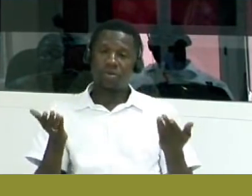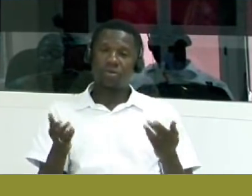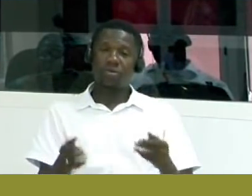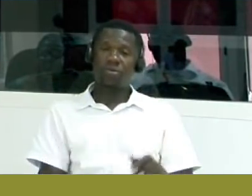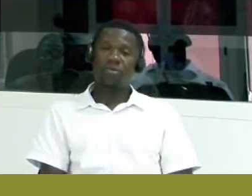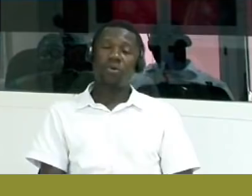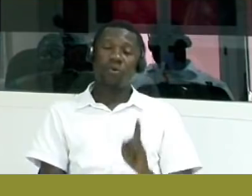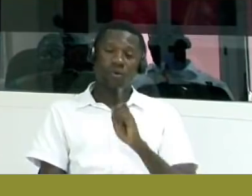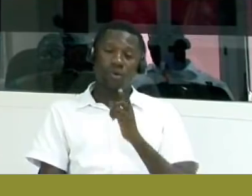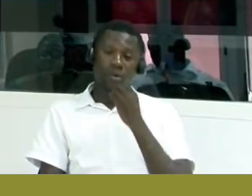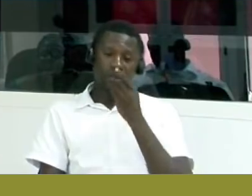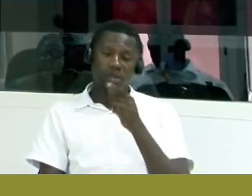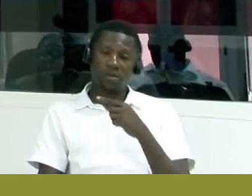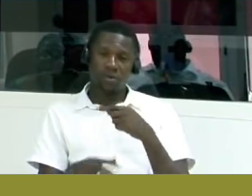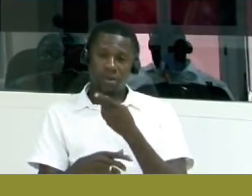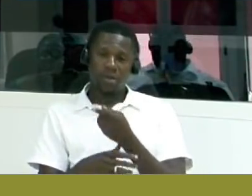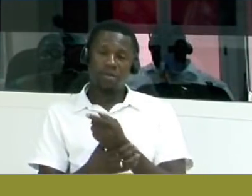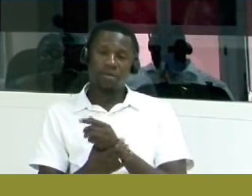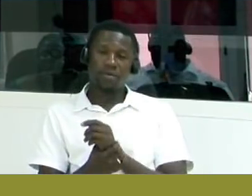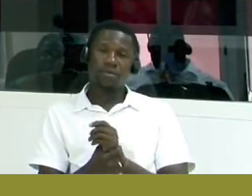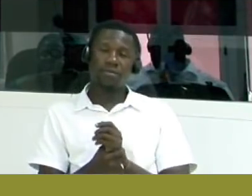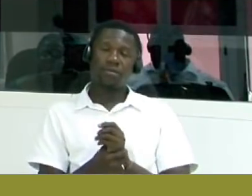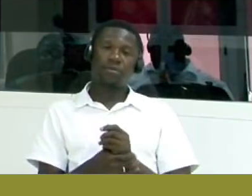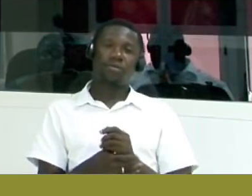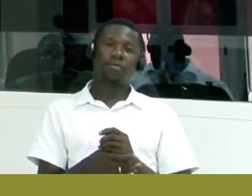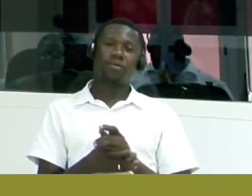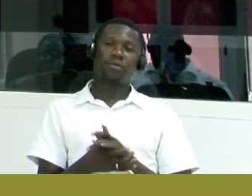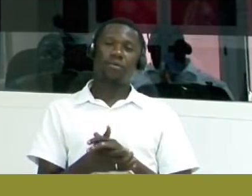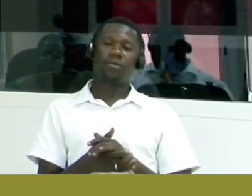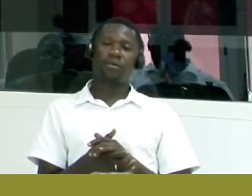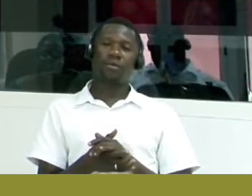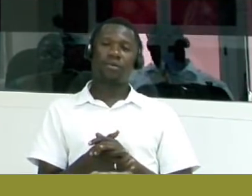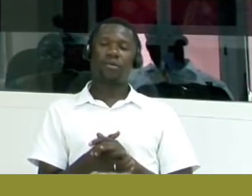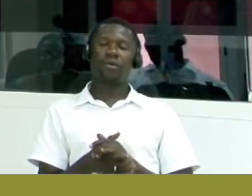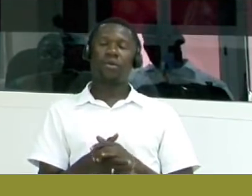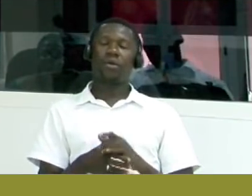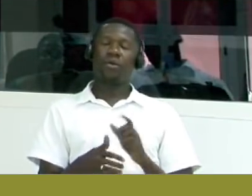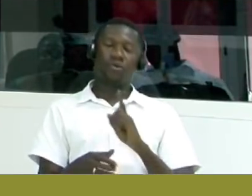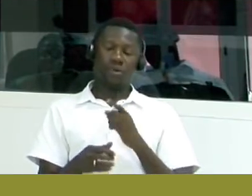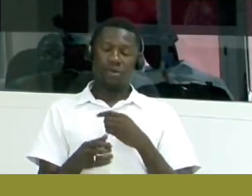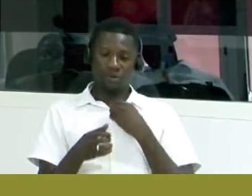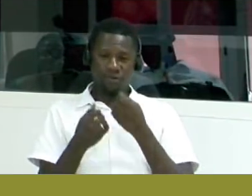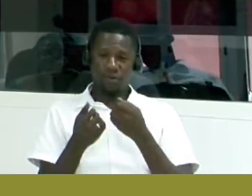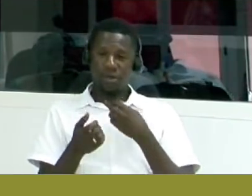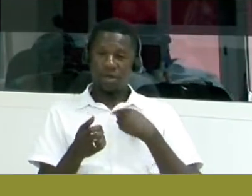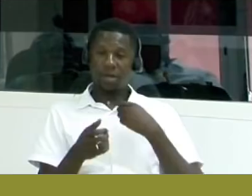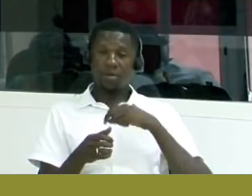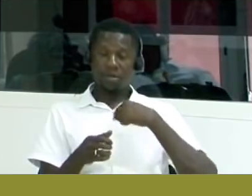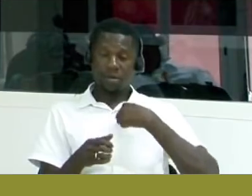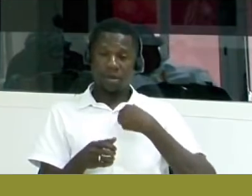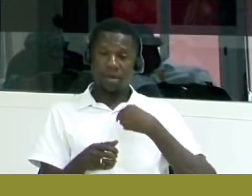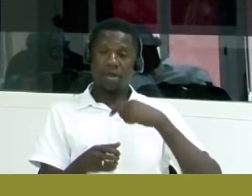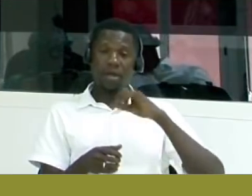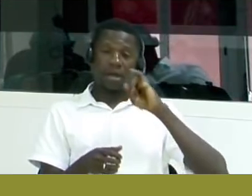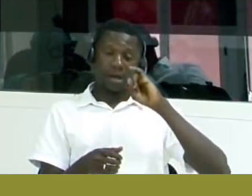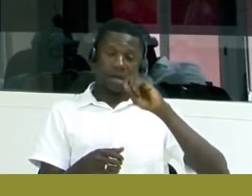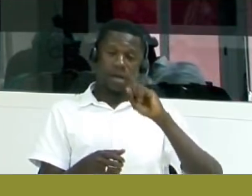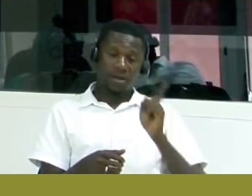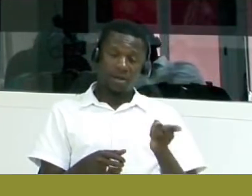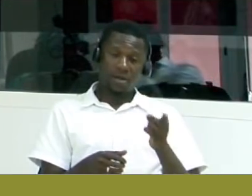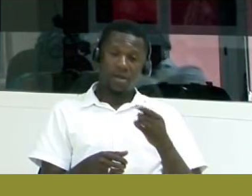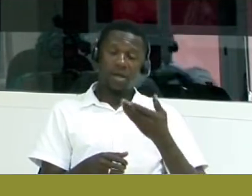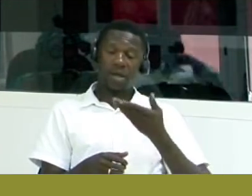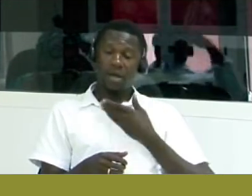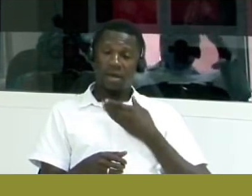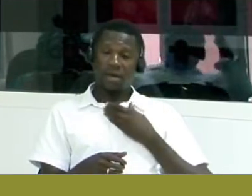It is unfortunate, Council, because in as much as I was the IG and I had state